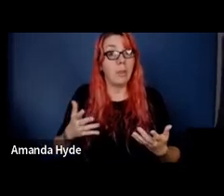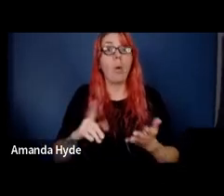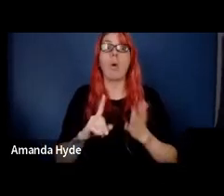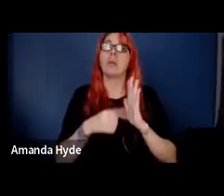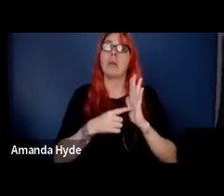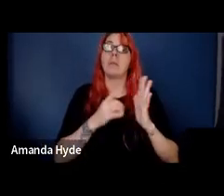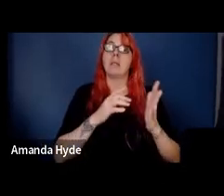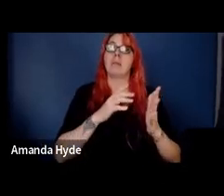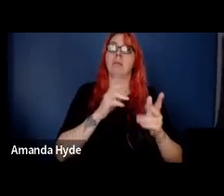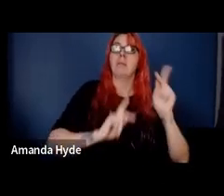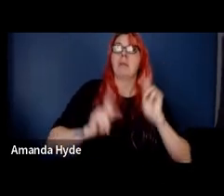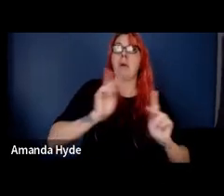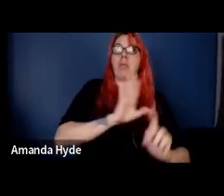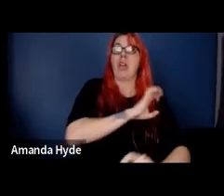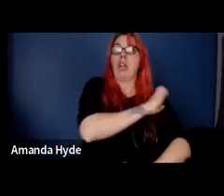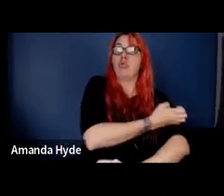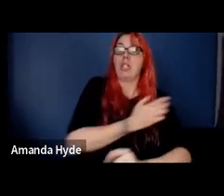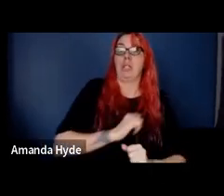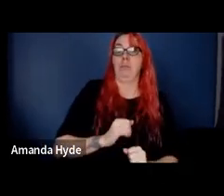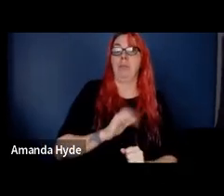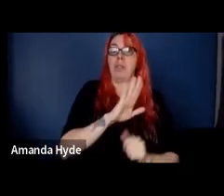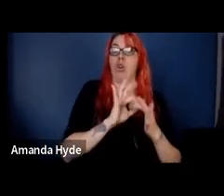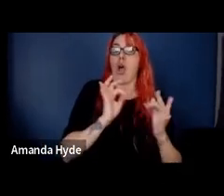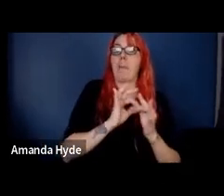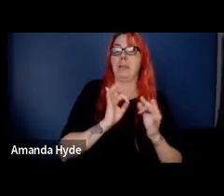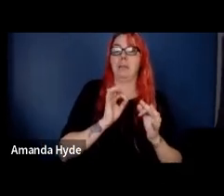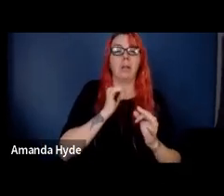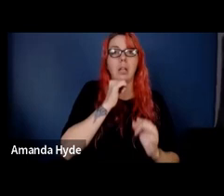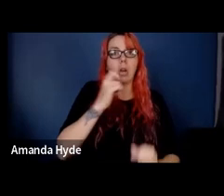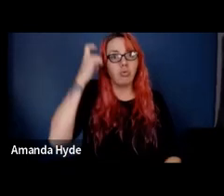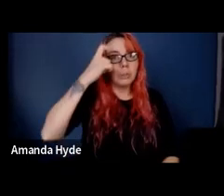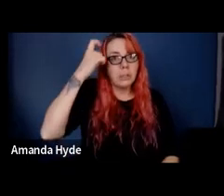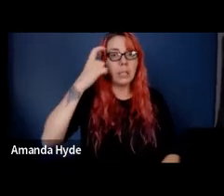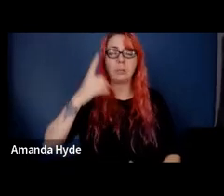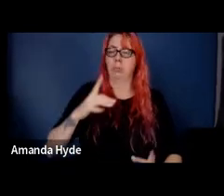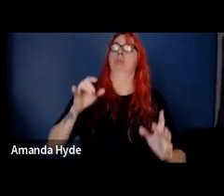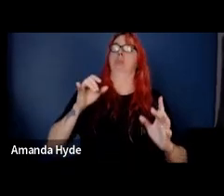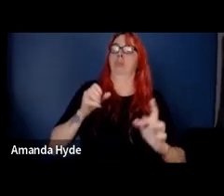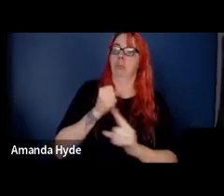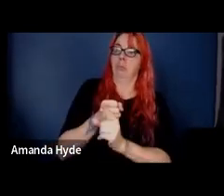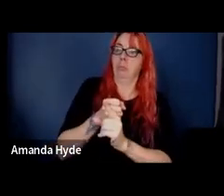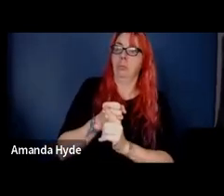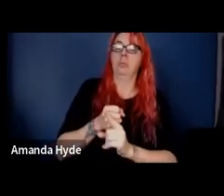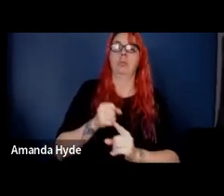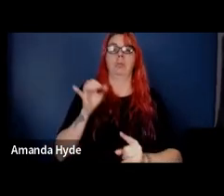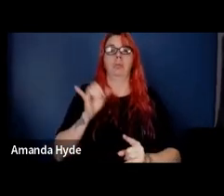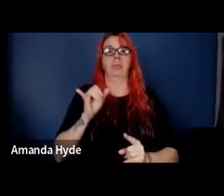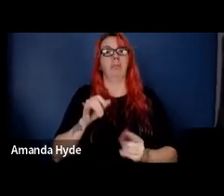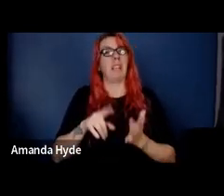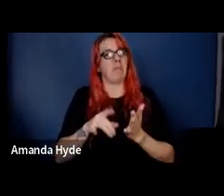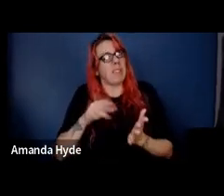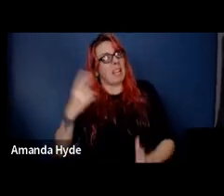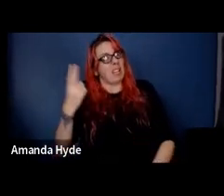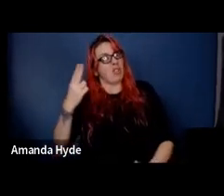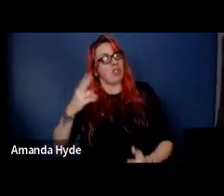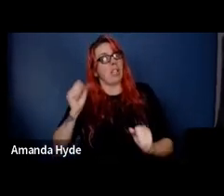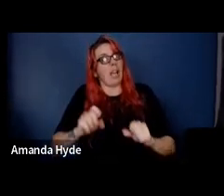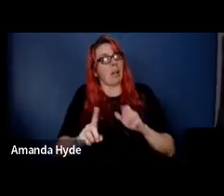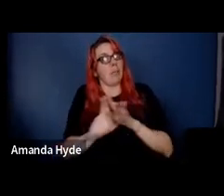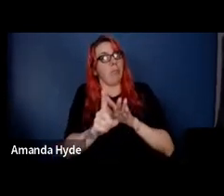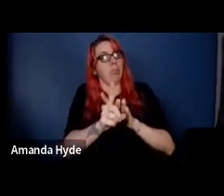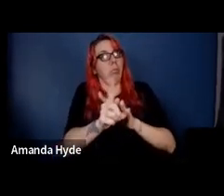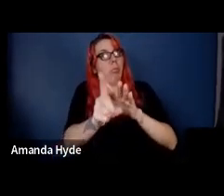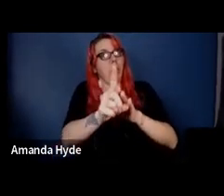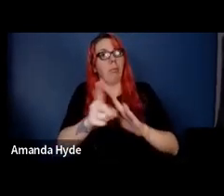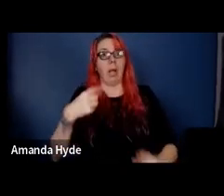us, how the weight of that for some folks, and just the idea of the kind of resonance that some of that history still has in a lot of the things that are happening around us. And it